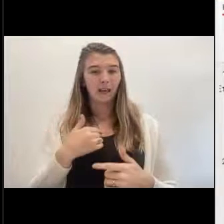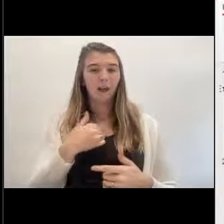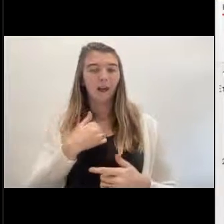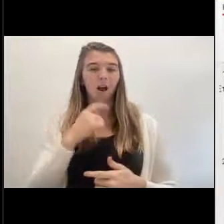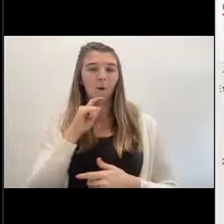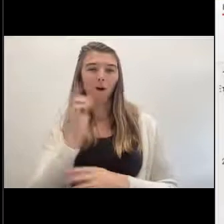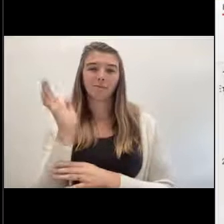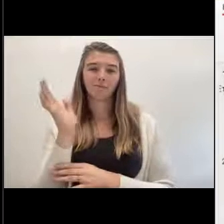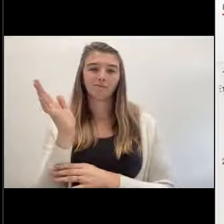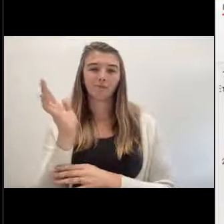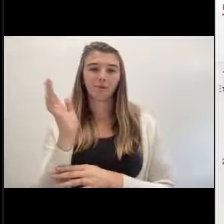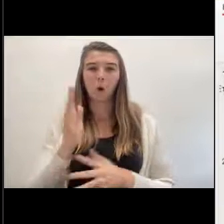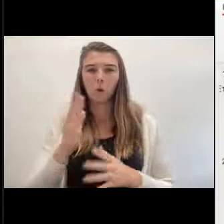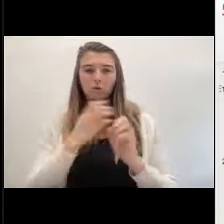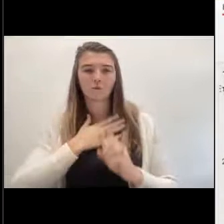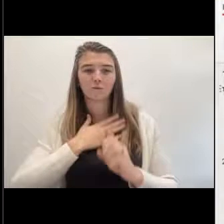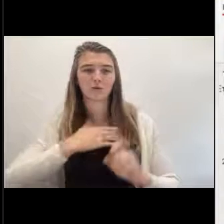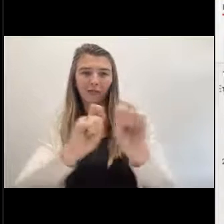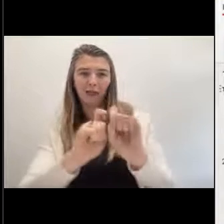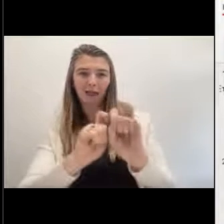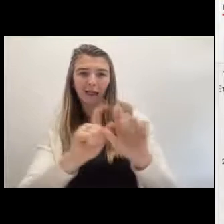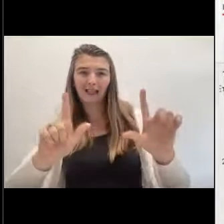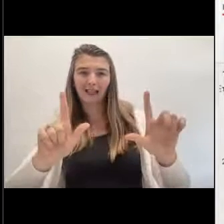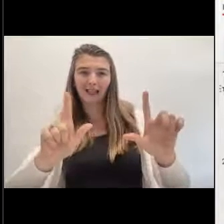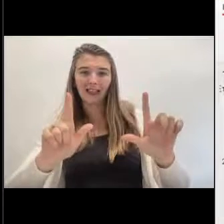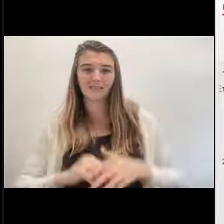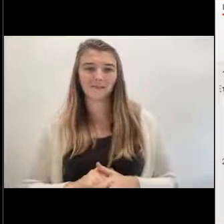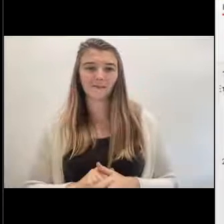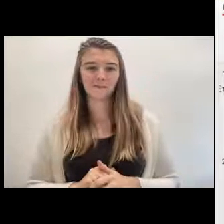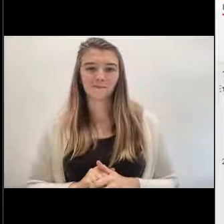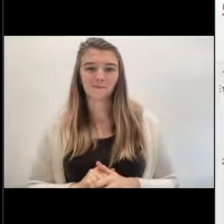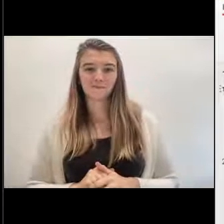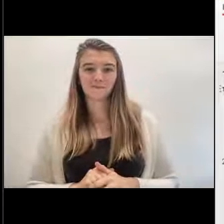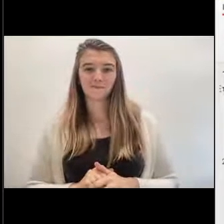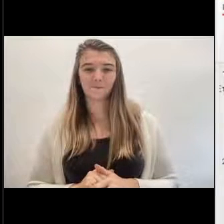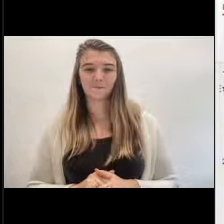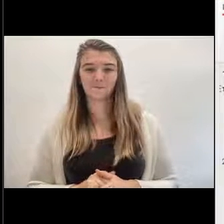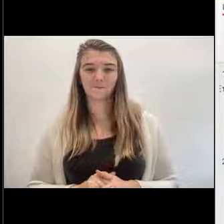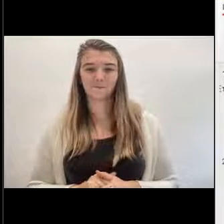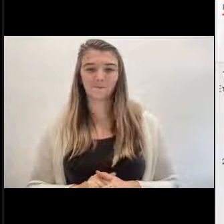talking, oh, sorry, it's actually showing the wrong screen.